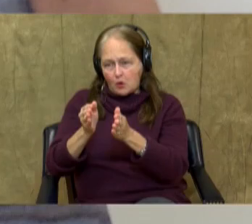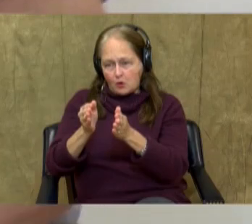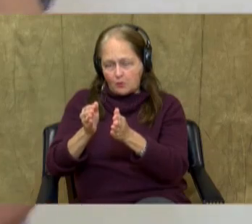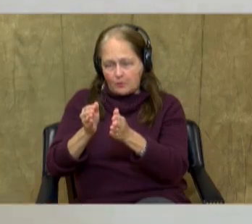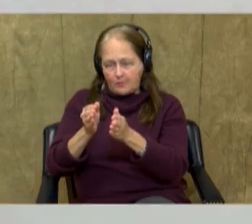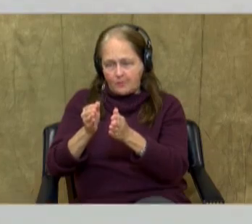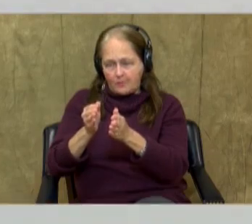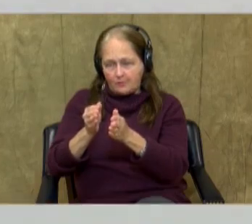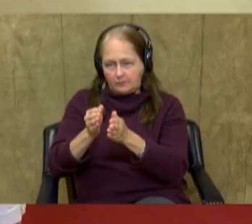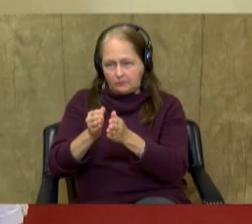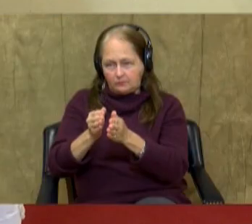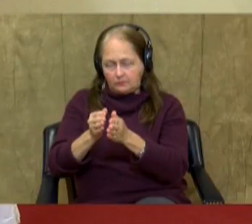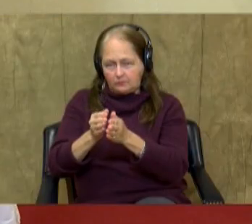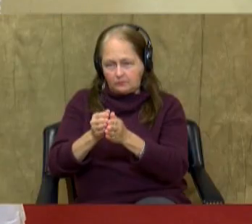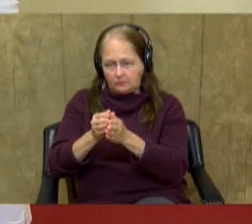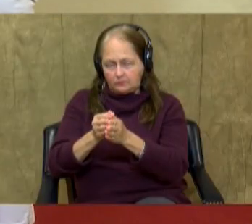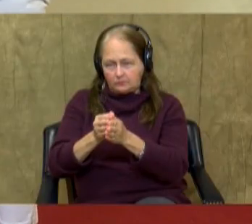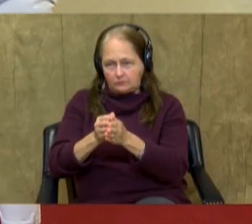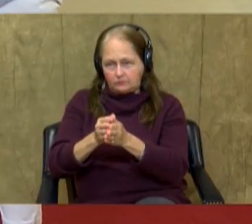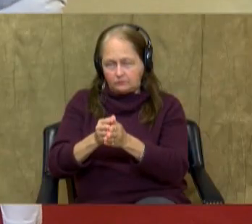Okay?